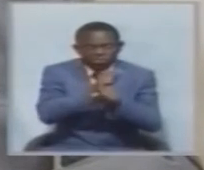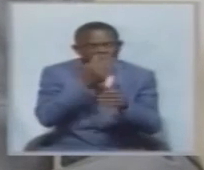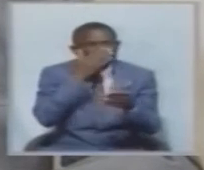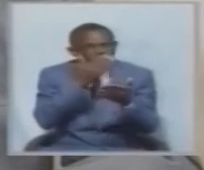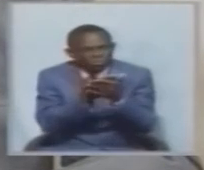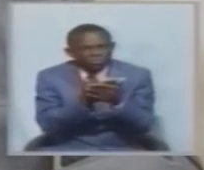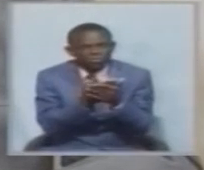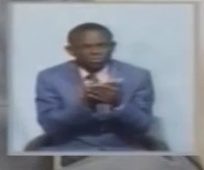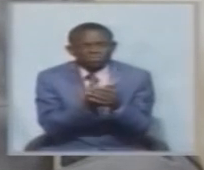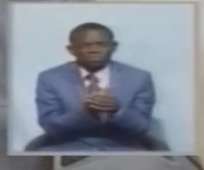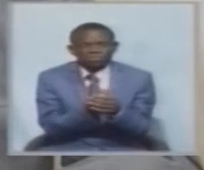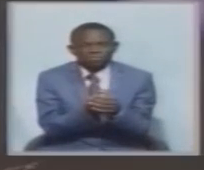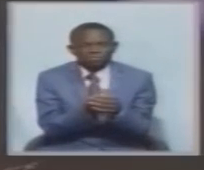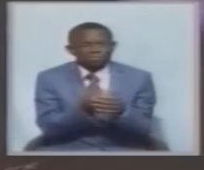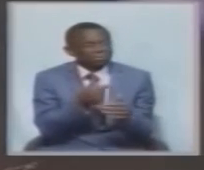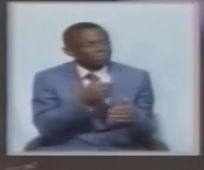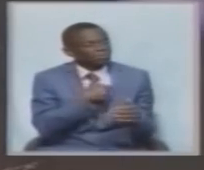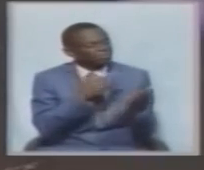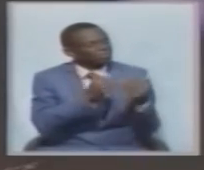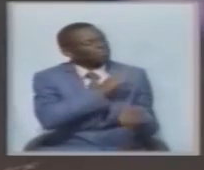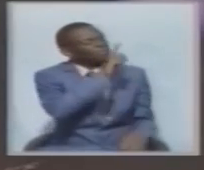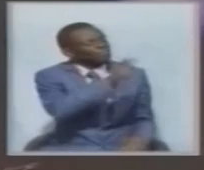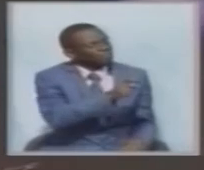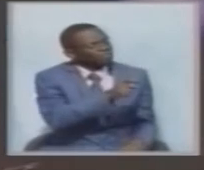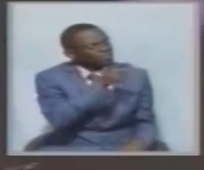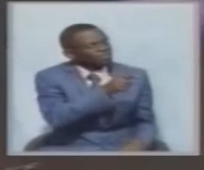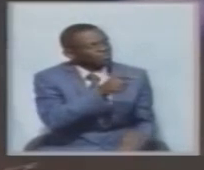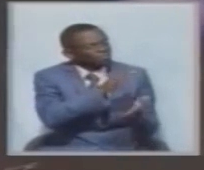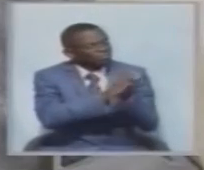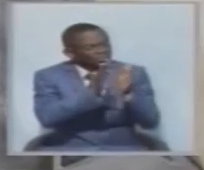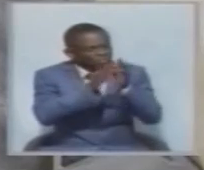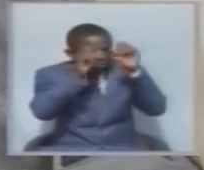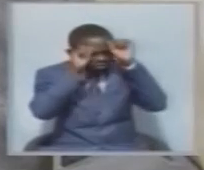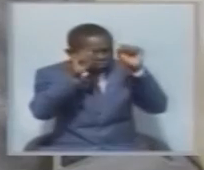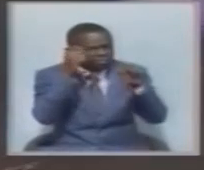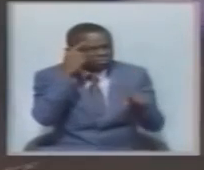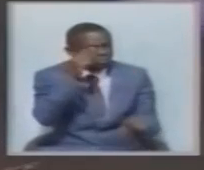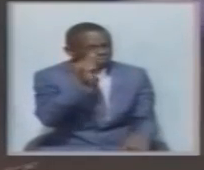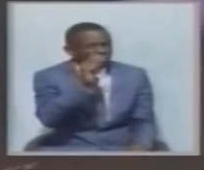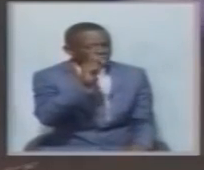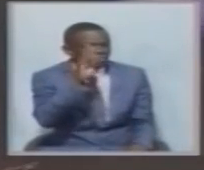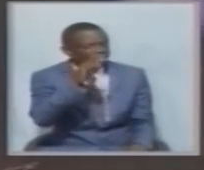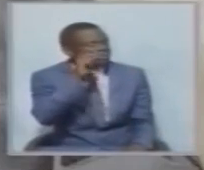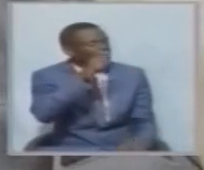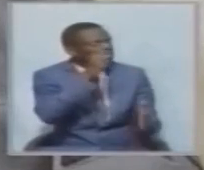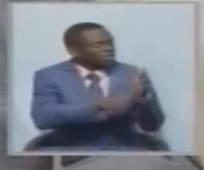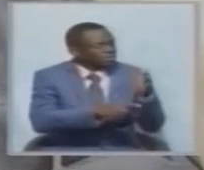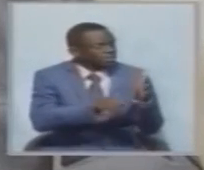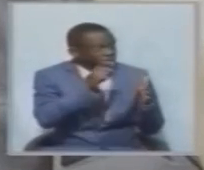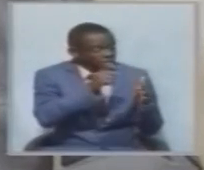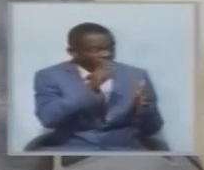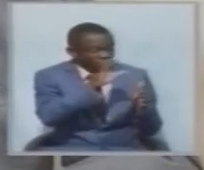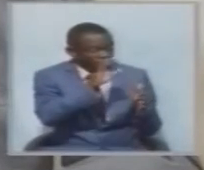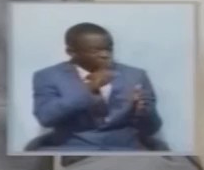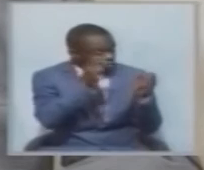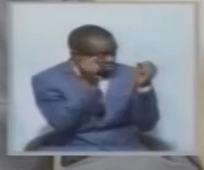get the presidency. I was going to ask you, what does it take? What it takes? Good networking. A good CV? Yeah, a good CV. Not